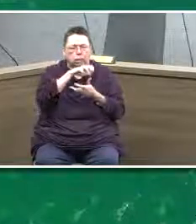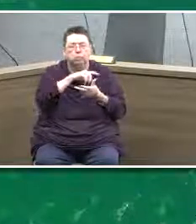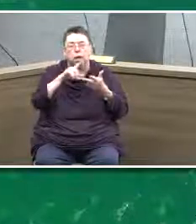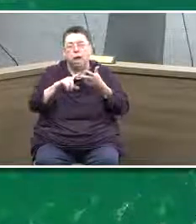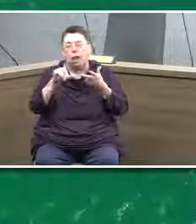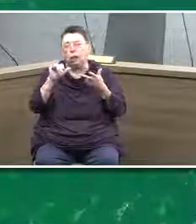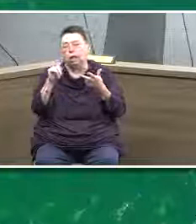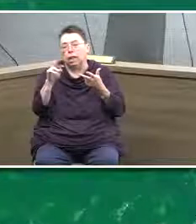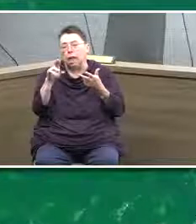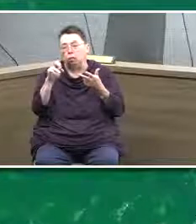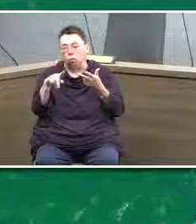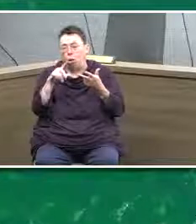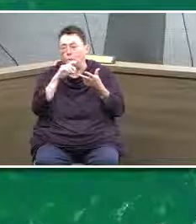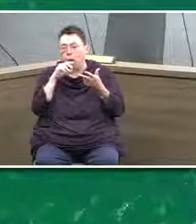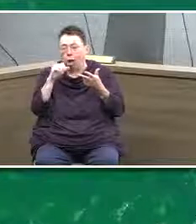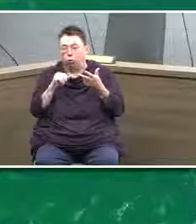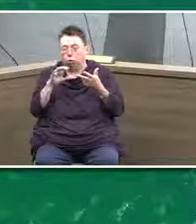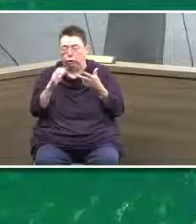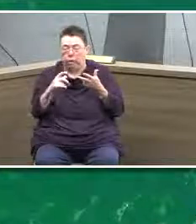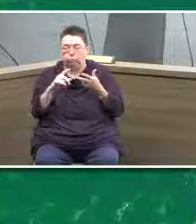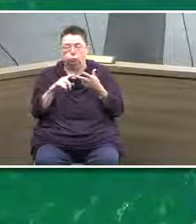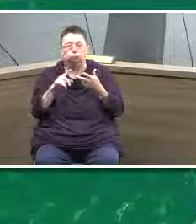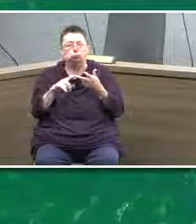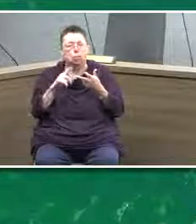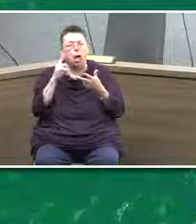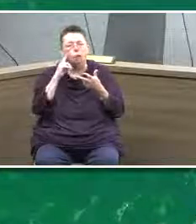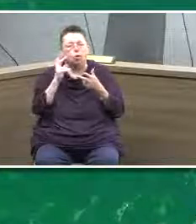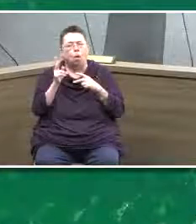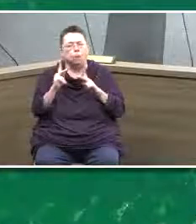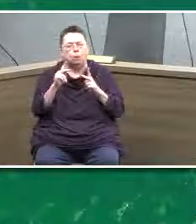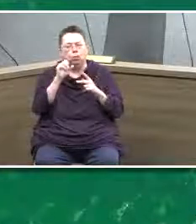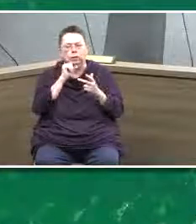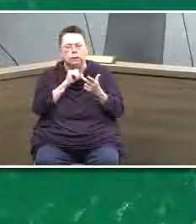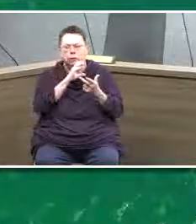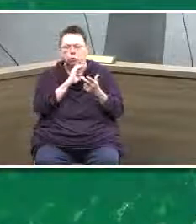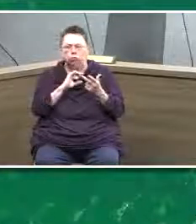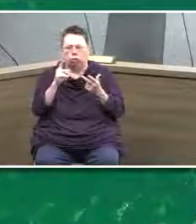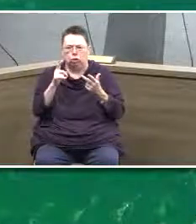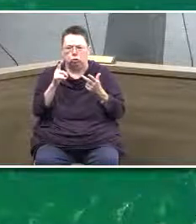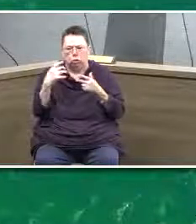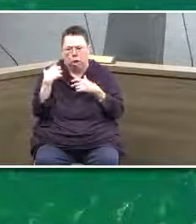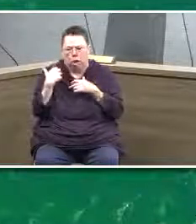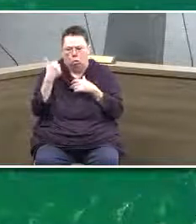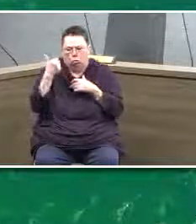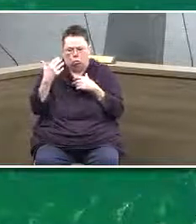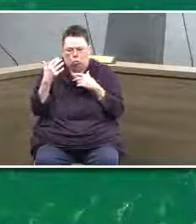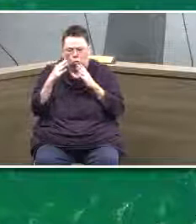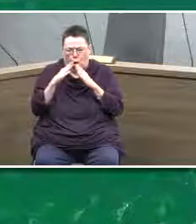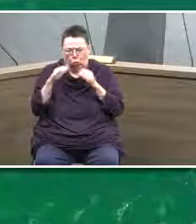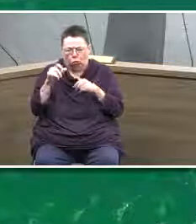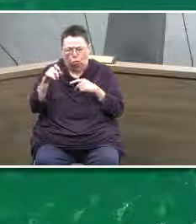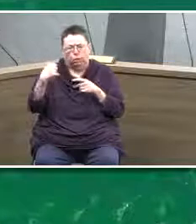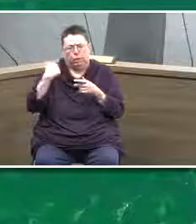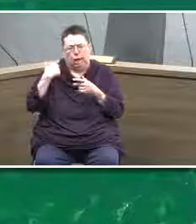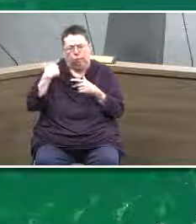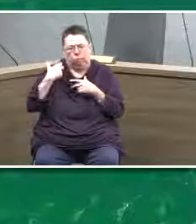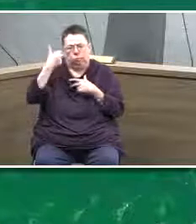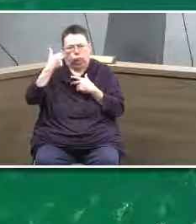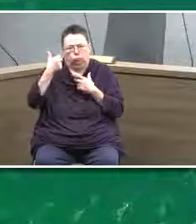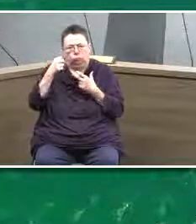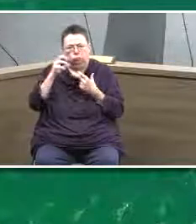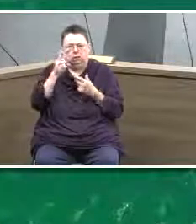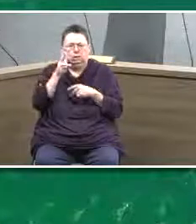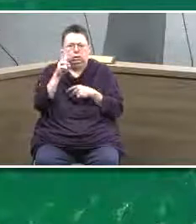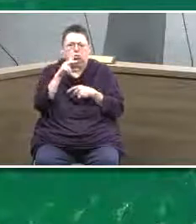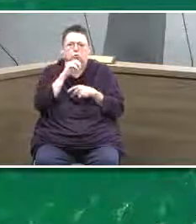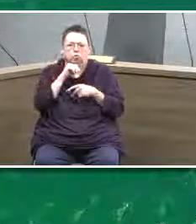And Lathrop Elderly provides housing for households that are headed by seniors 62 years of age and